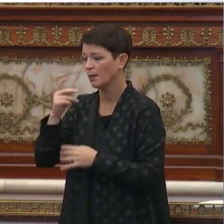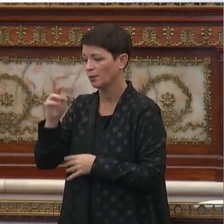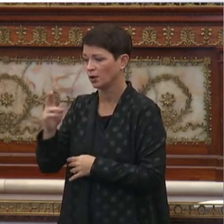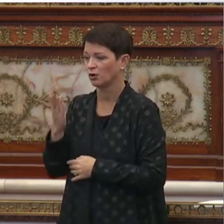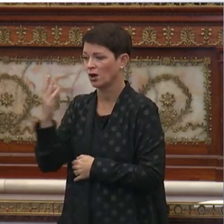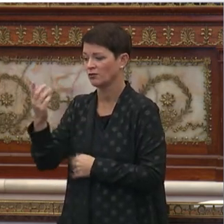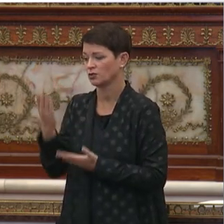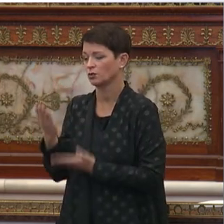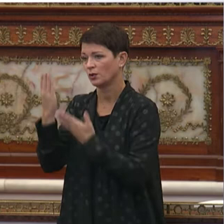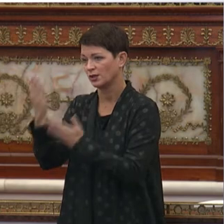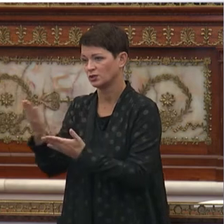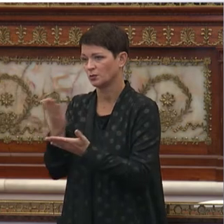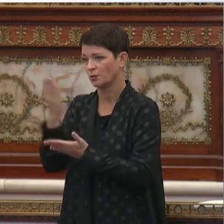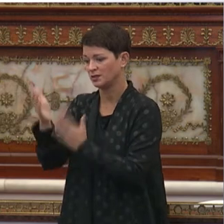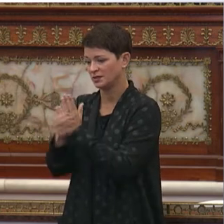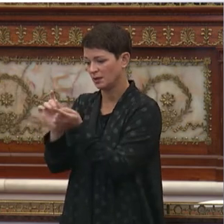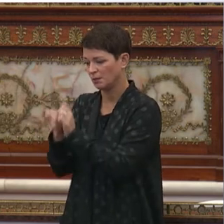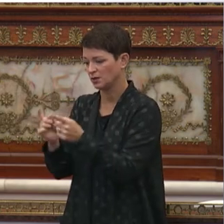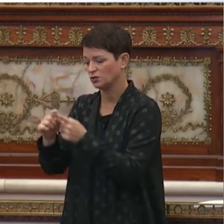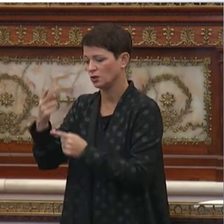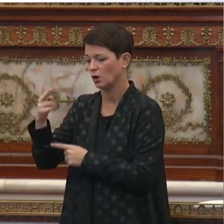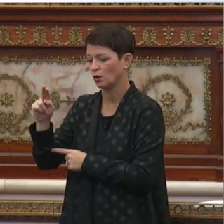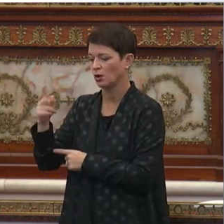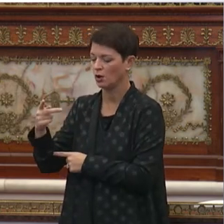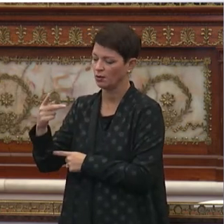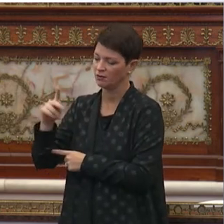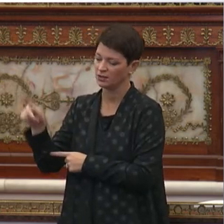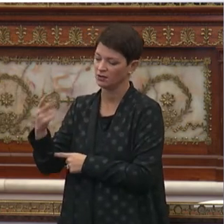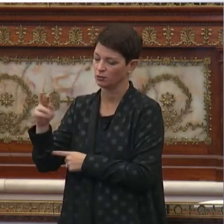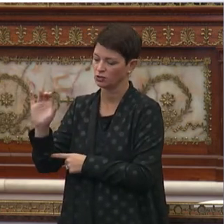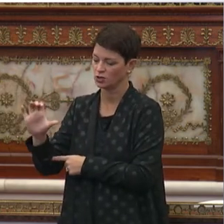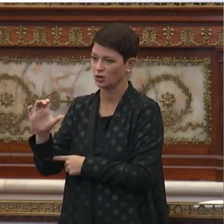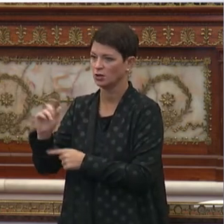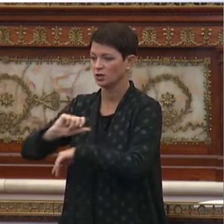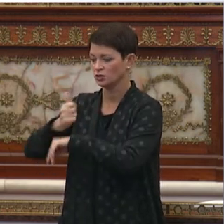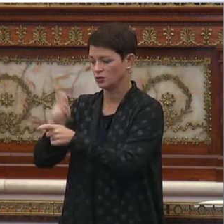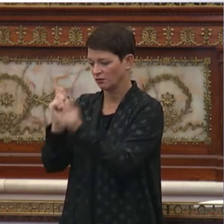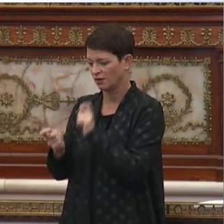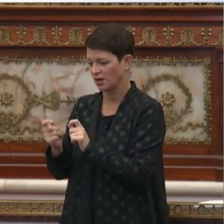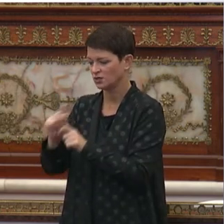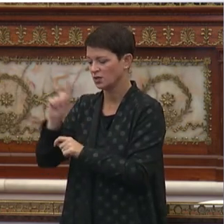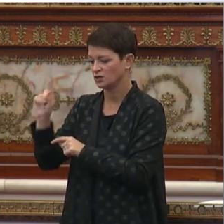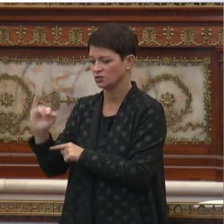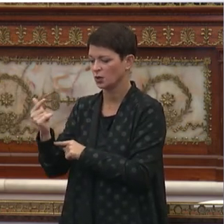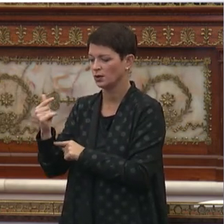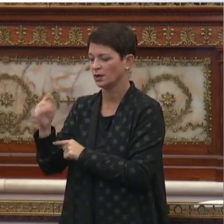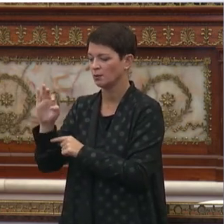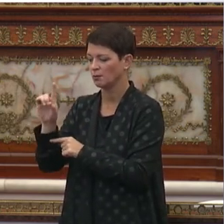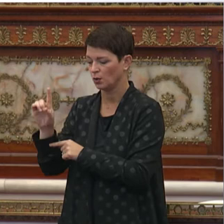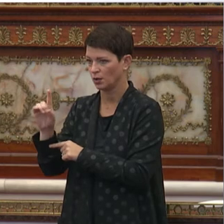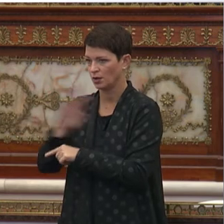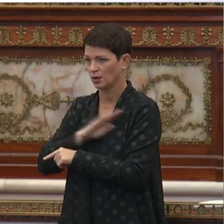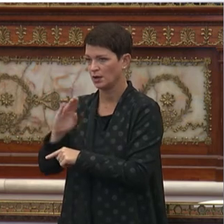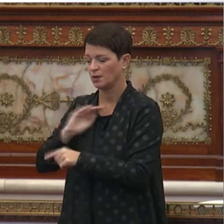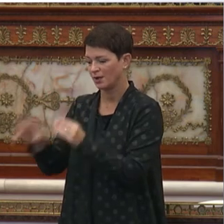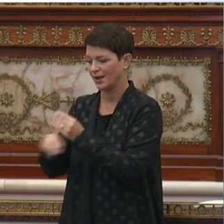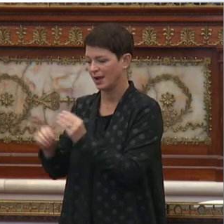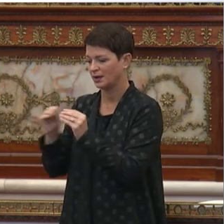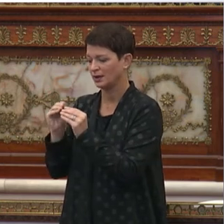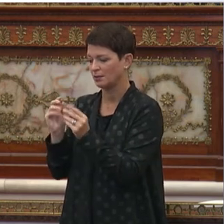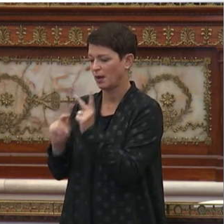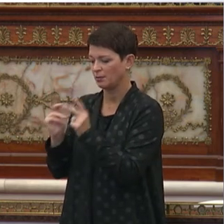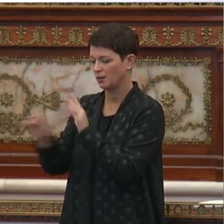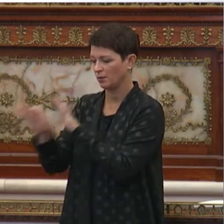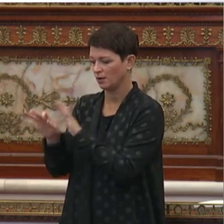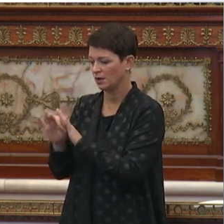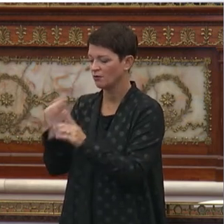offers a resolution proposing an amendment to the Philadelphia Home Rule Charter to revise the composition of the Zoning Board of Adjustment by increasing the number of appointees, providing